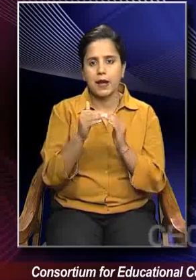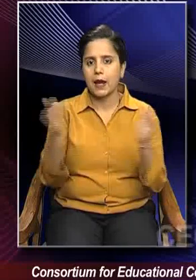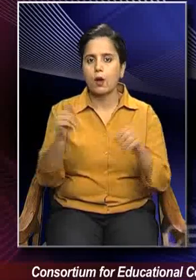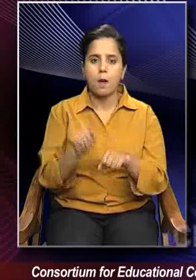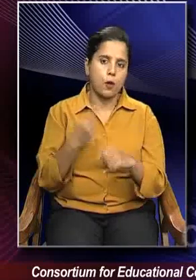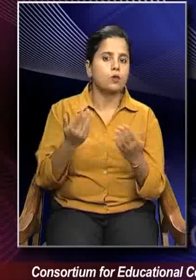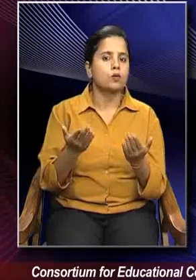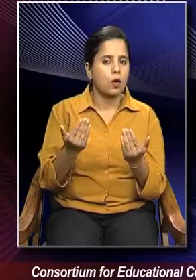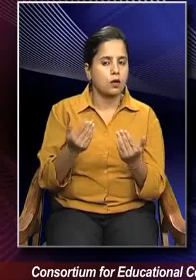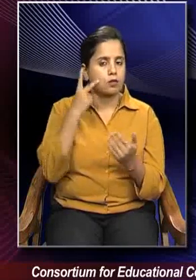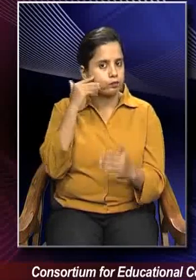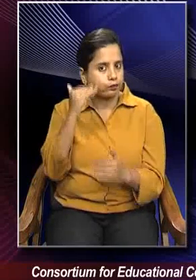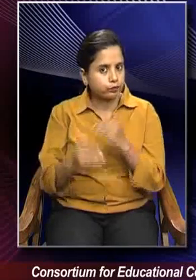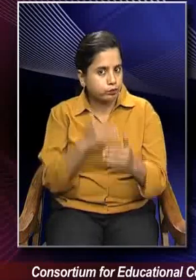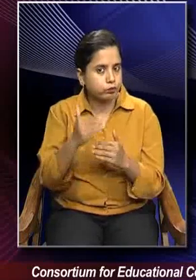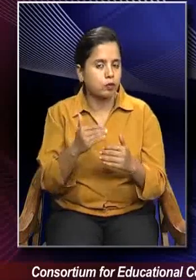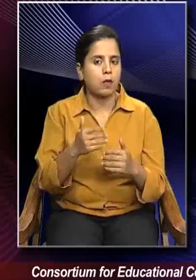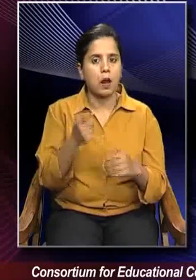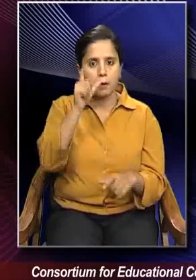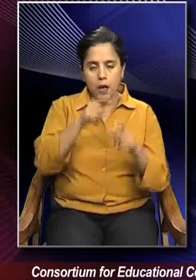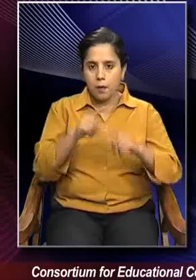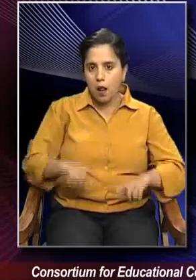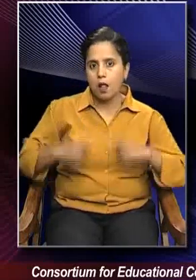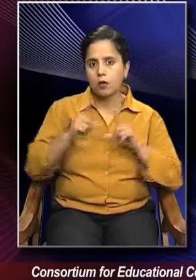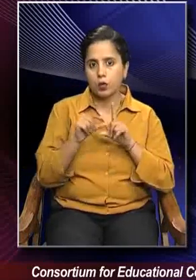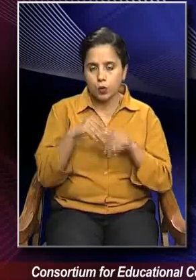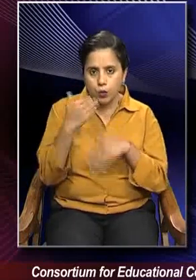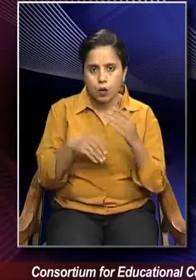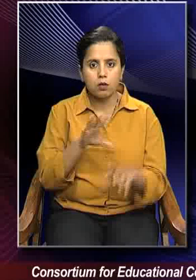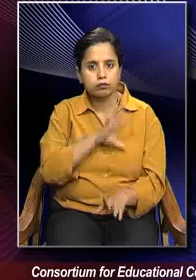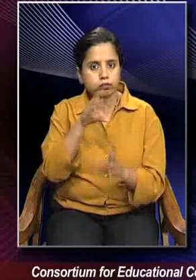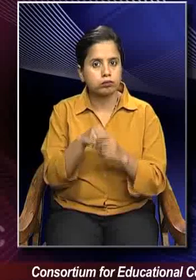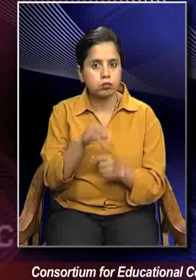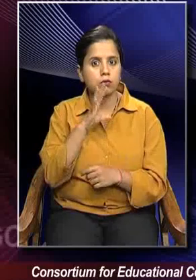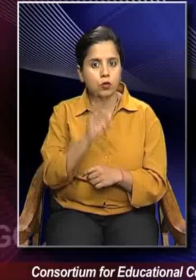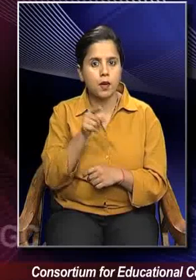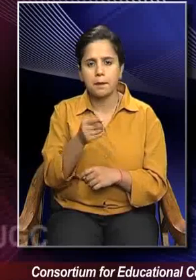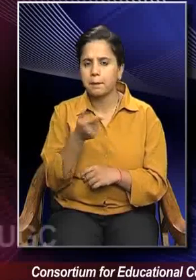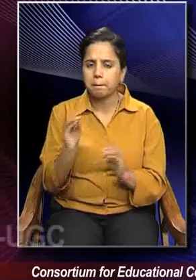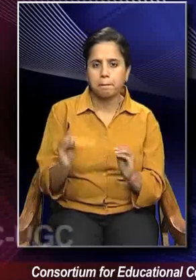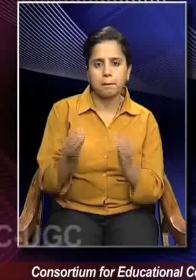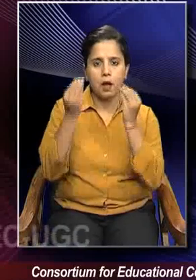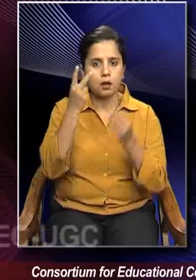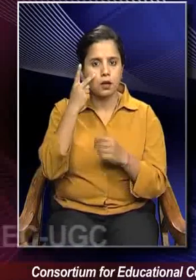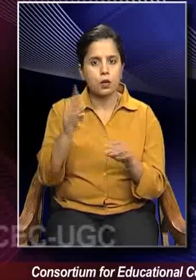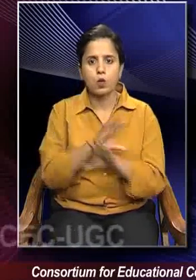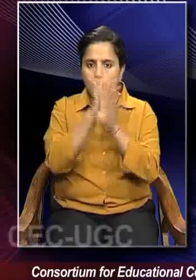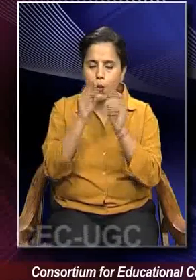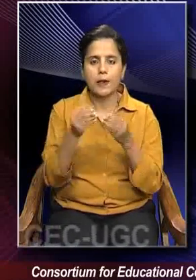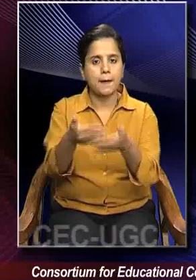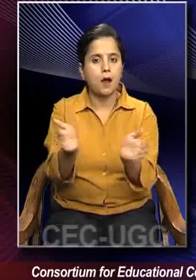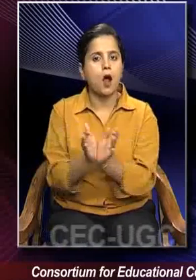to thrive, survive, and contribute to the betterment of the whole